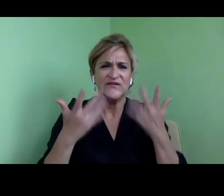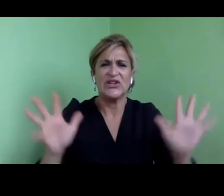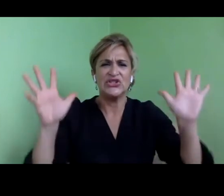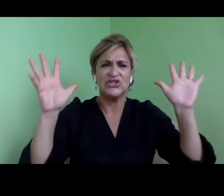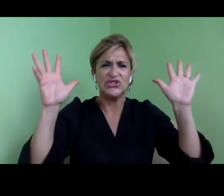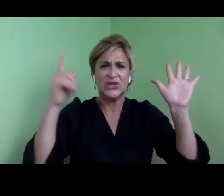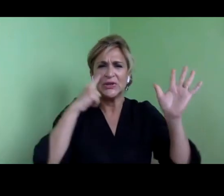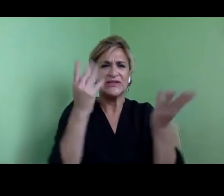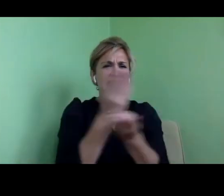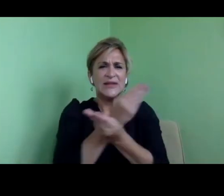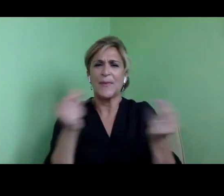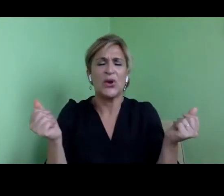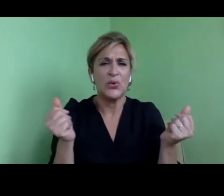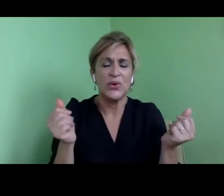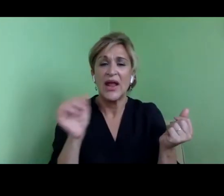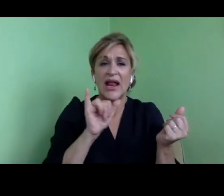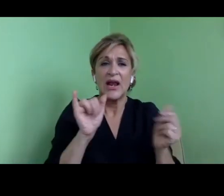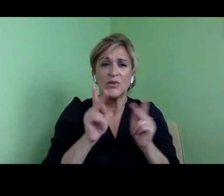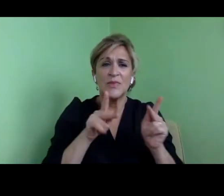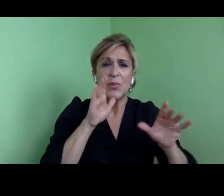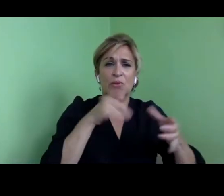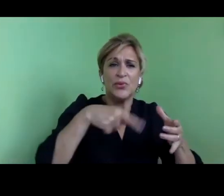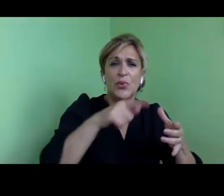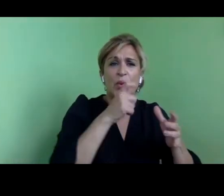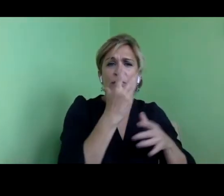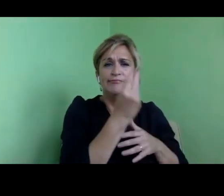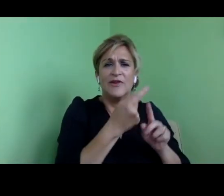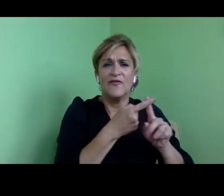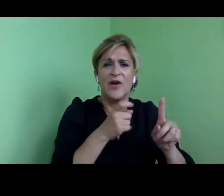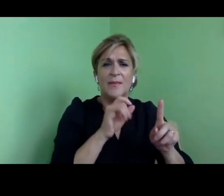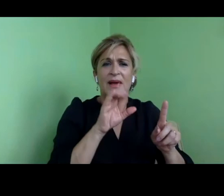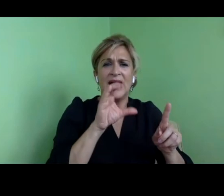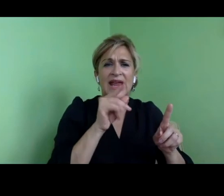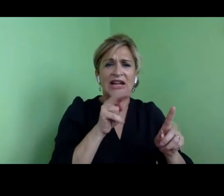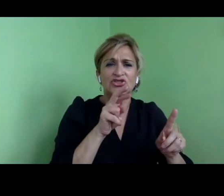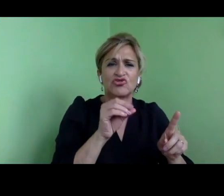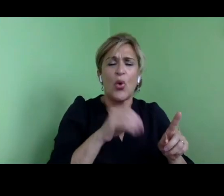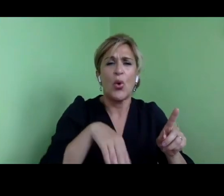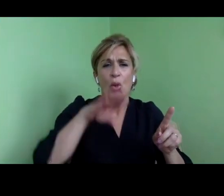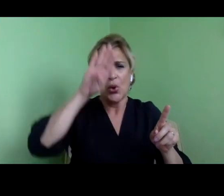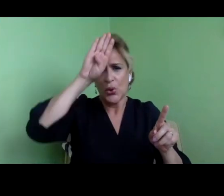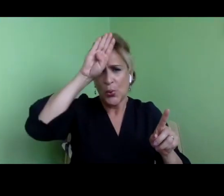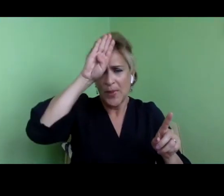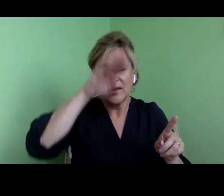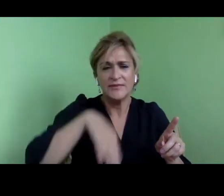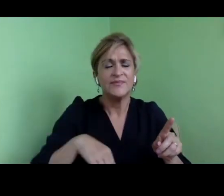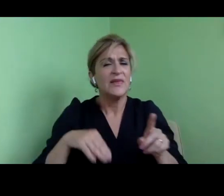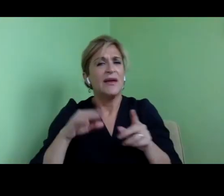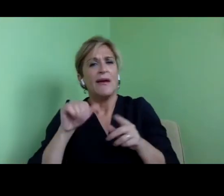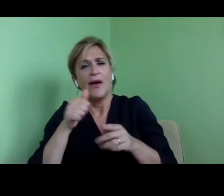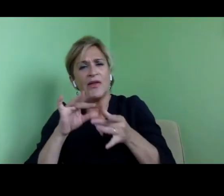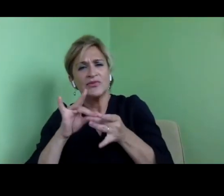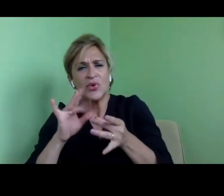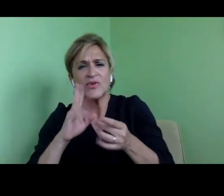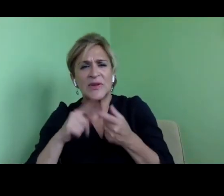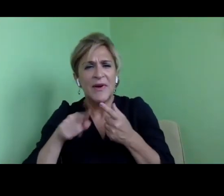Disappeared. Like those dissidents of Castro's Cuba. Like the friends and supporters of Allende, the story is not about them. It